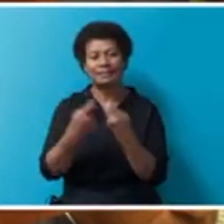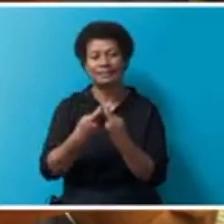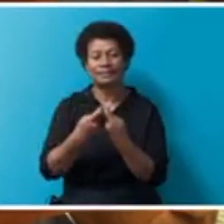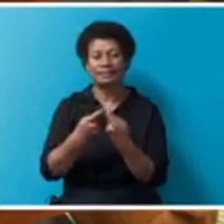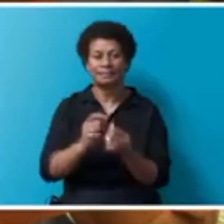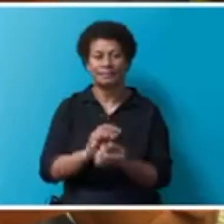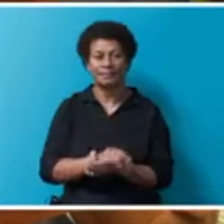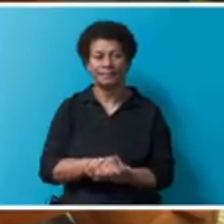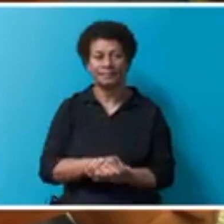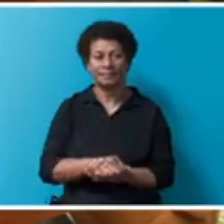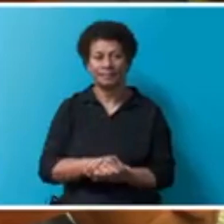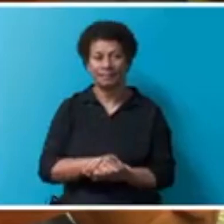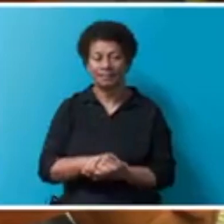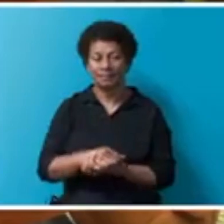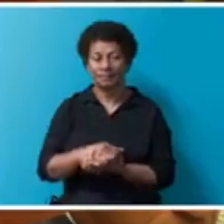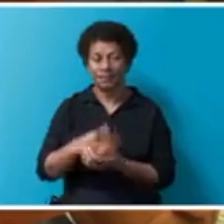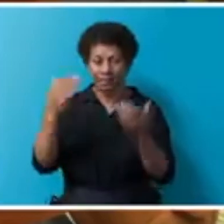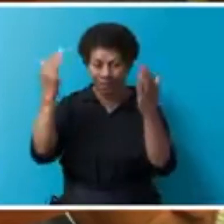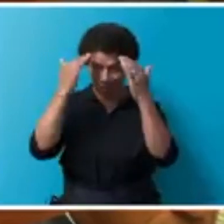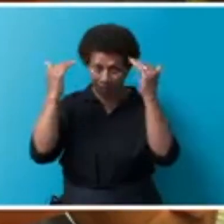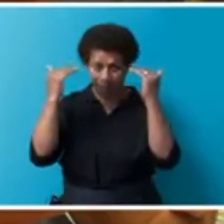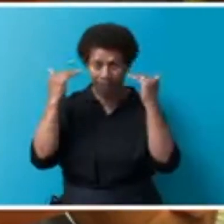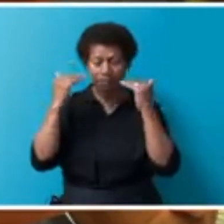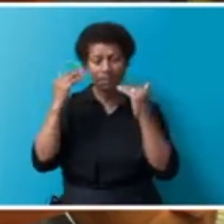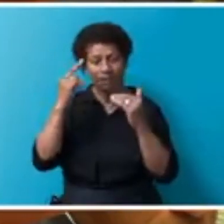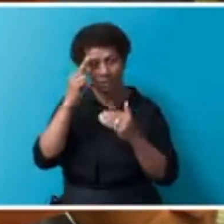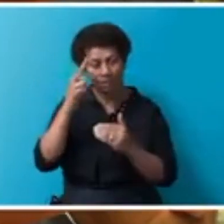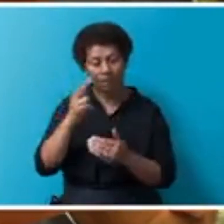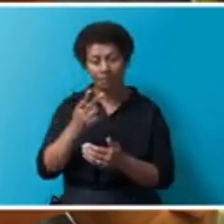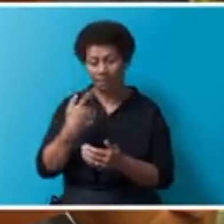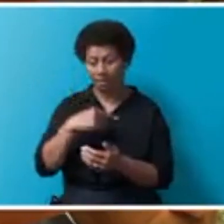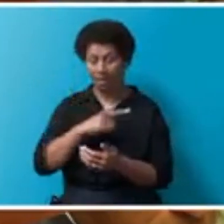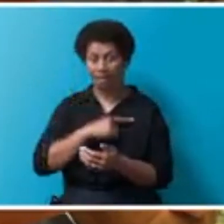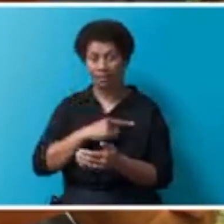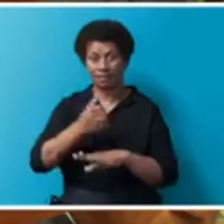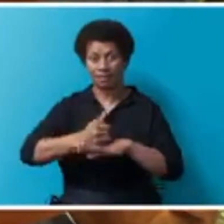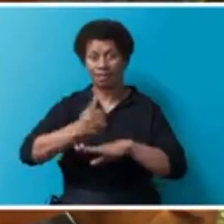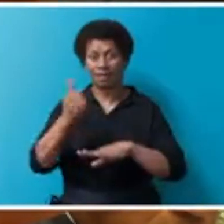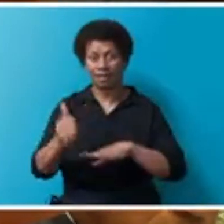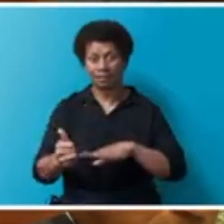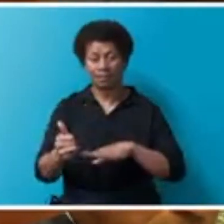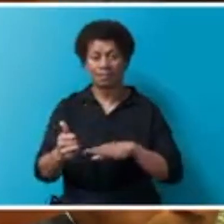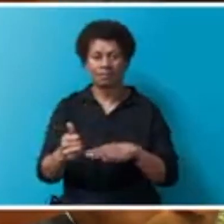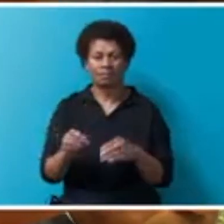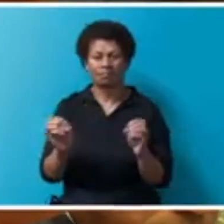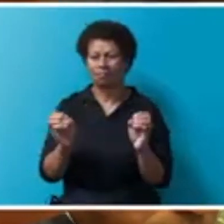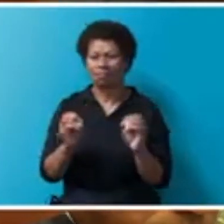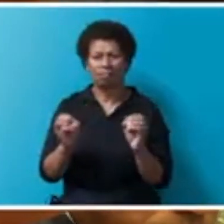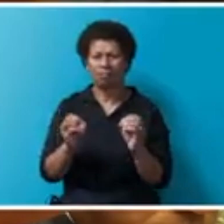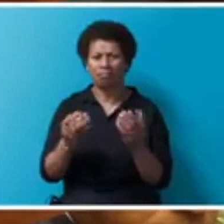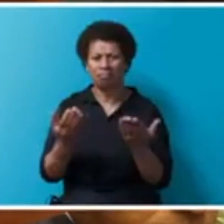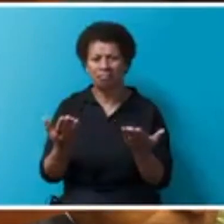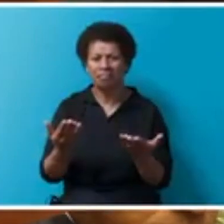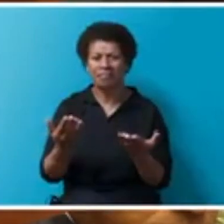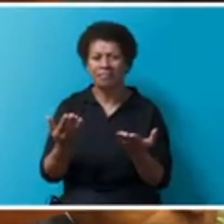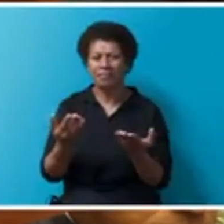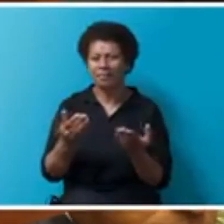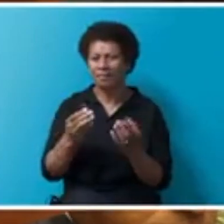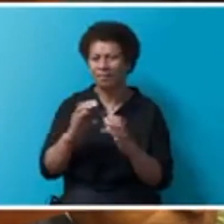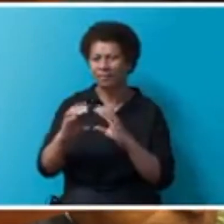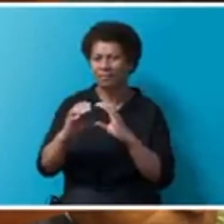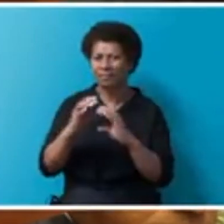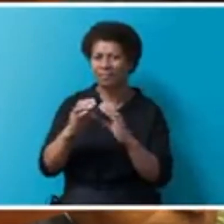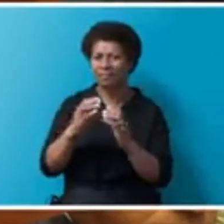Mr. Speaker, sir, when we came into government, there wasn't a single country liaison officer.